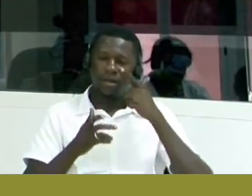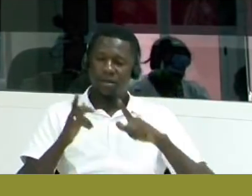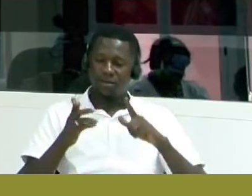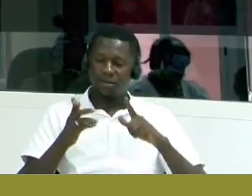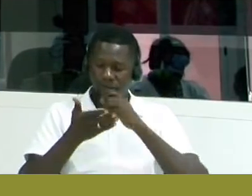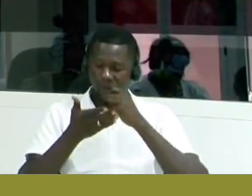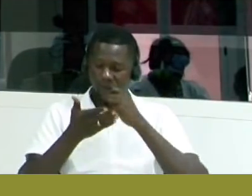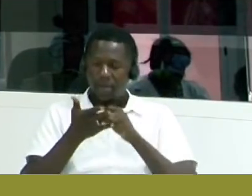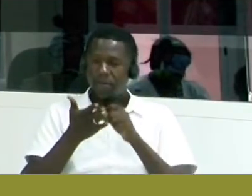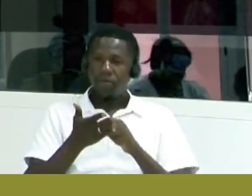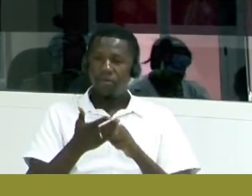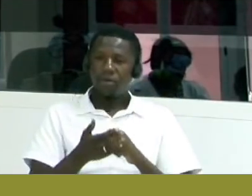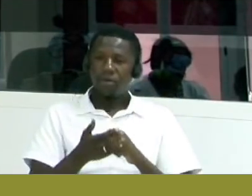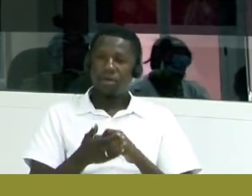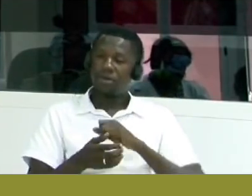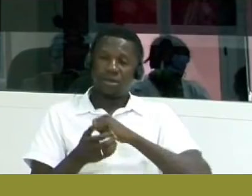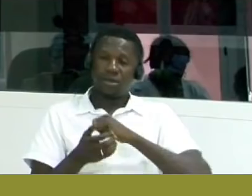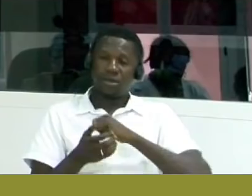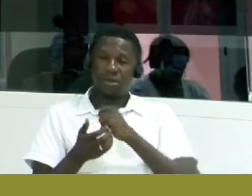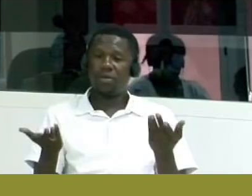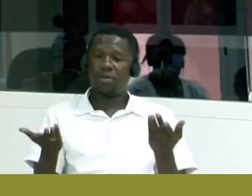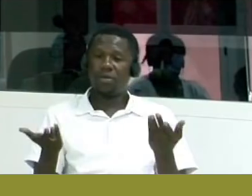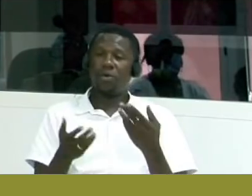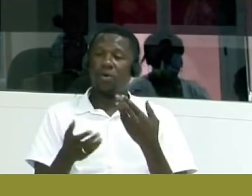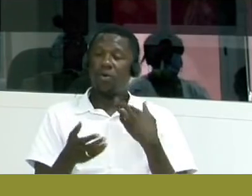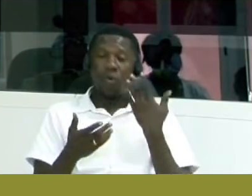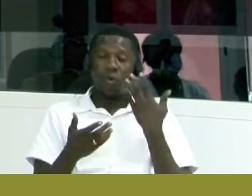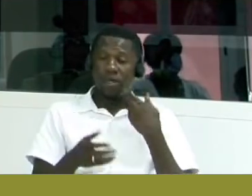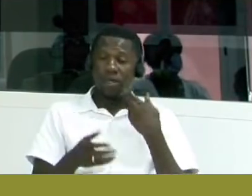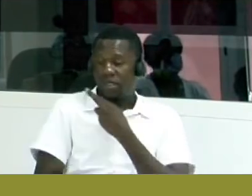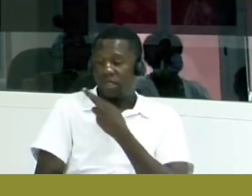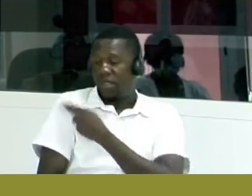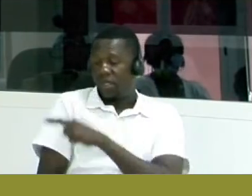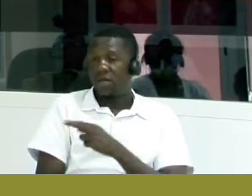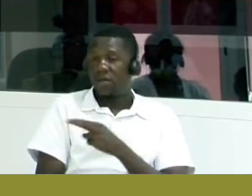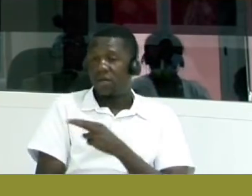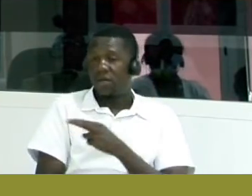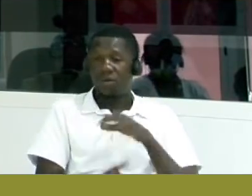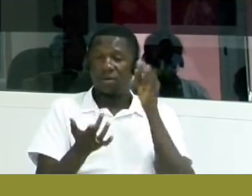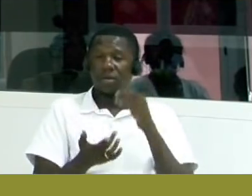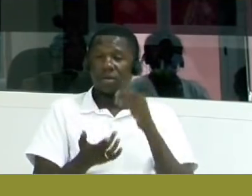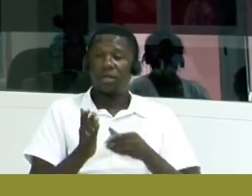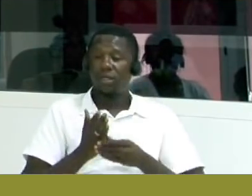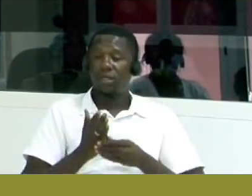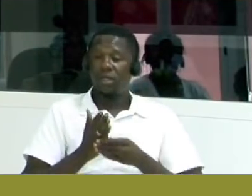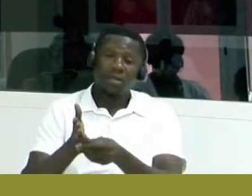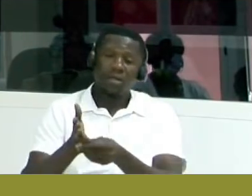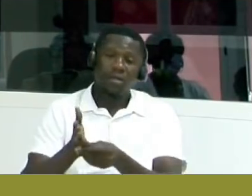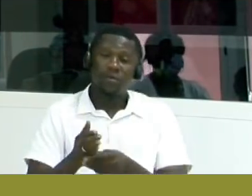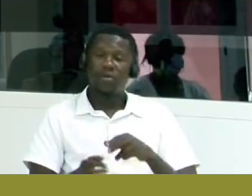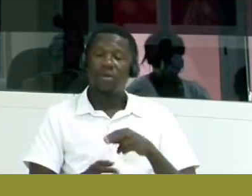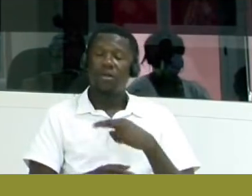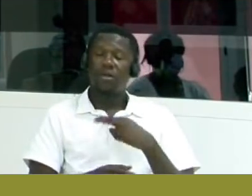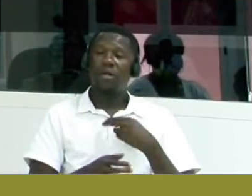it. When I retired, I was appointed as the director of refugee and emergency